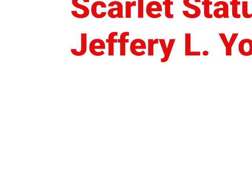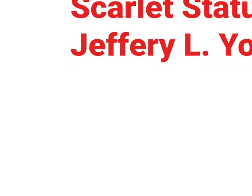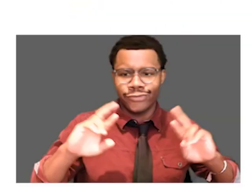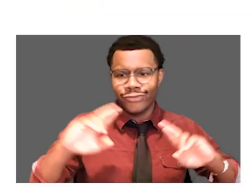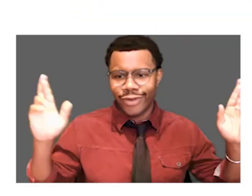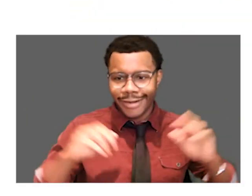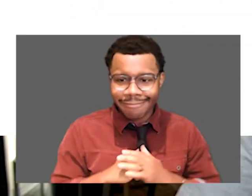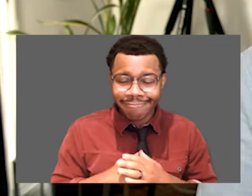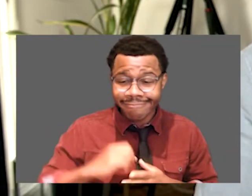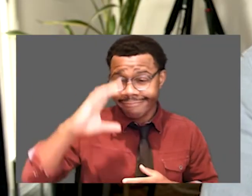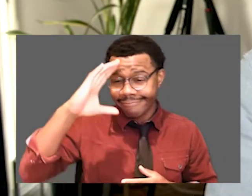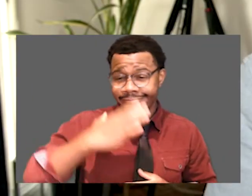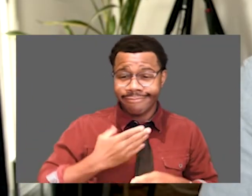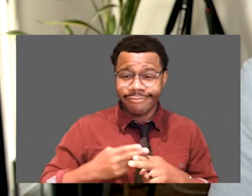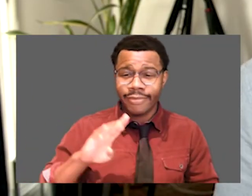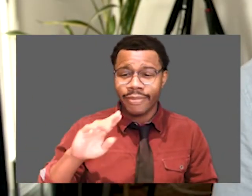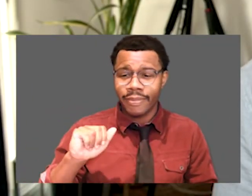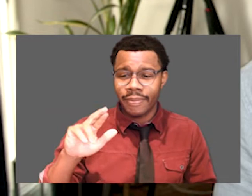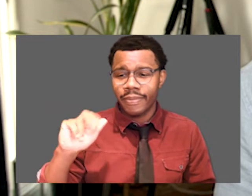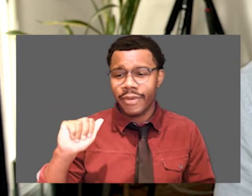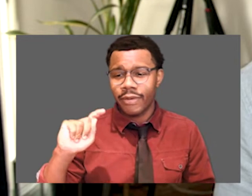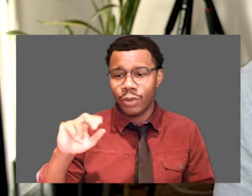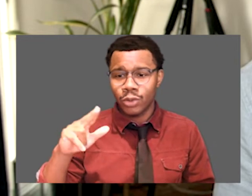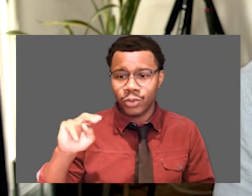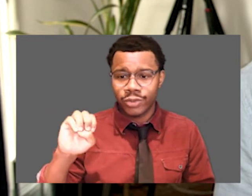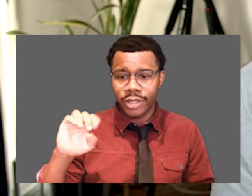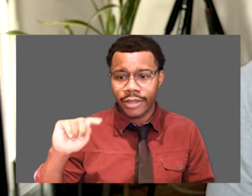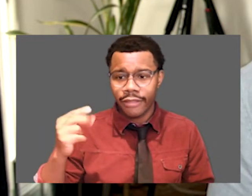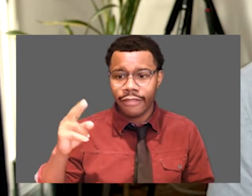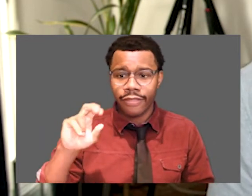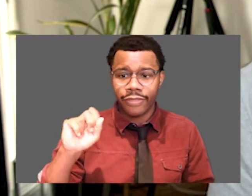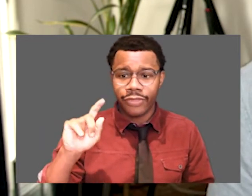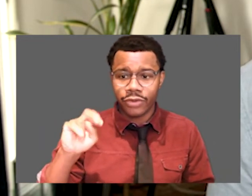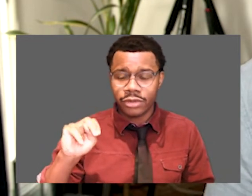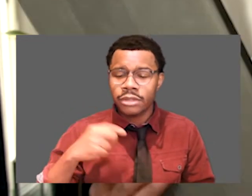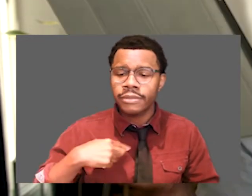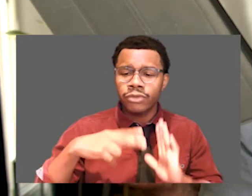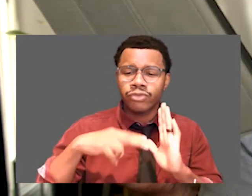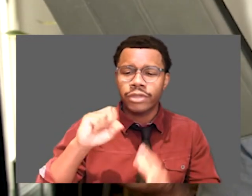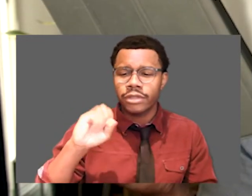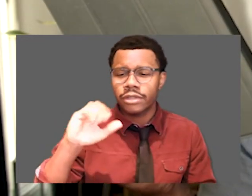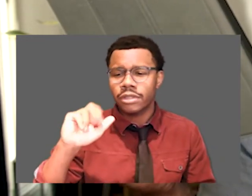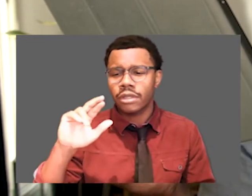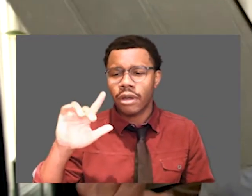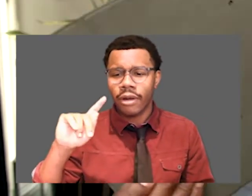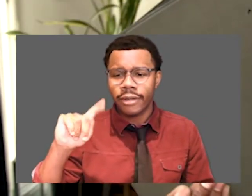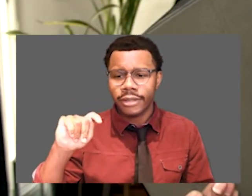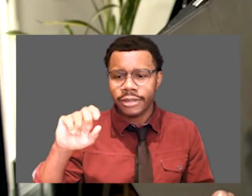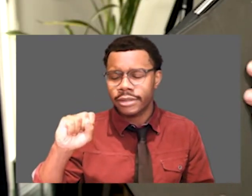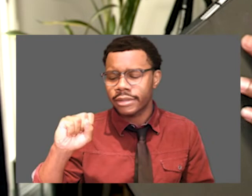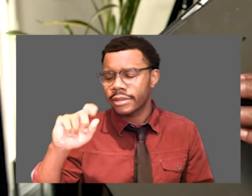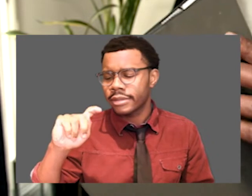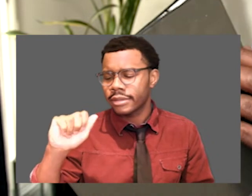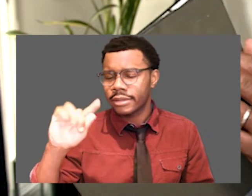Hey, I'm Baratunde Thurston. I'm about to read The Scarlet Statute by Jeffrey L. Young. I have it here on this pad. Ew,